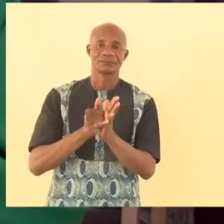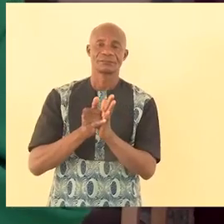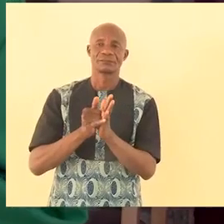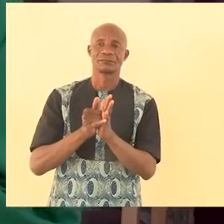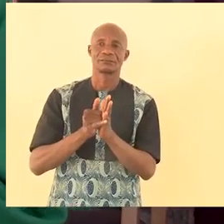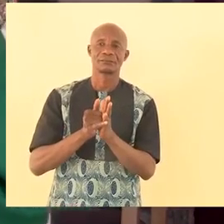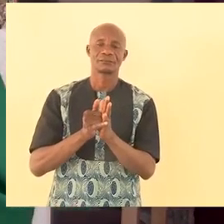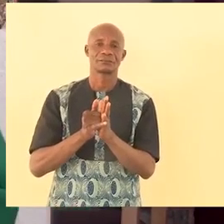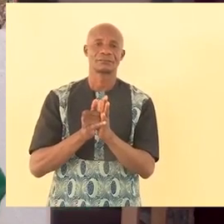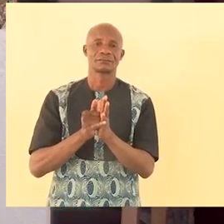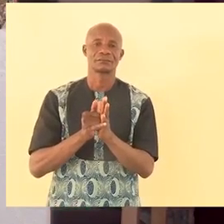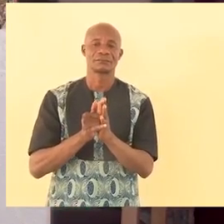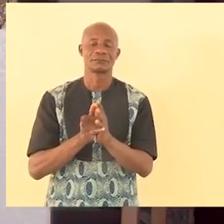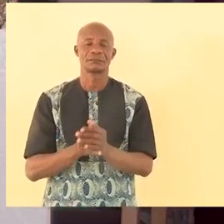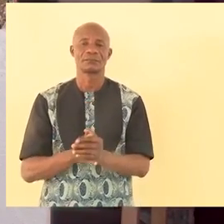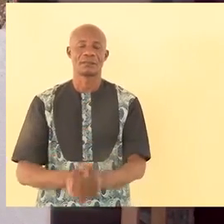Those with full tummy.